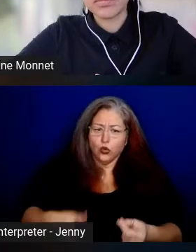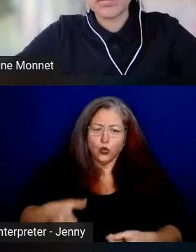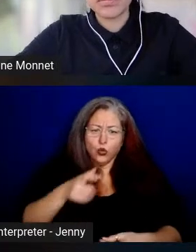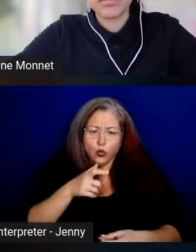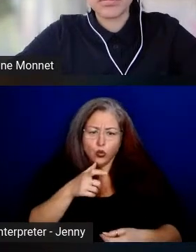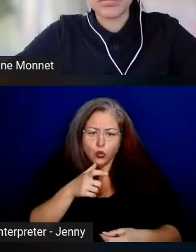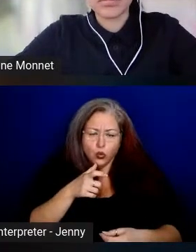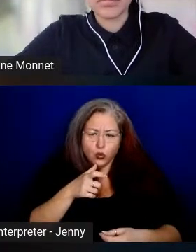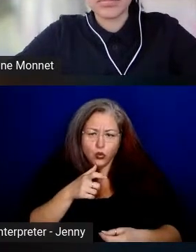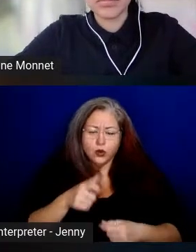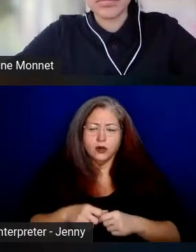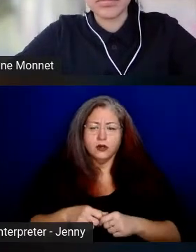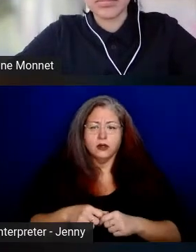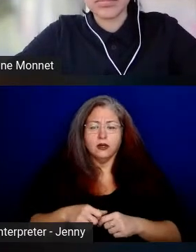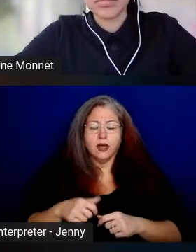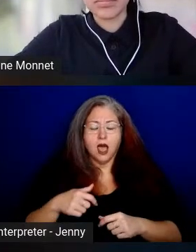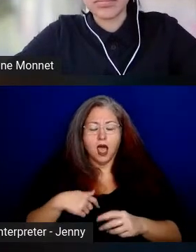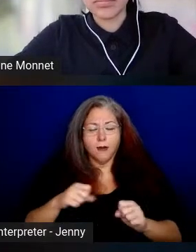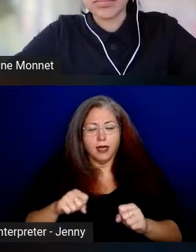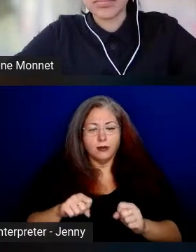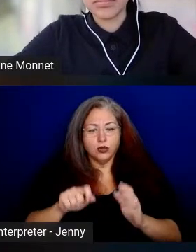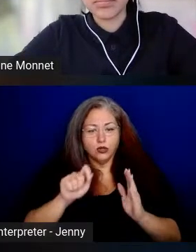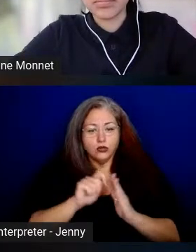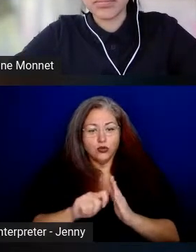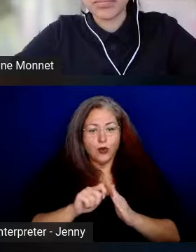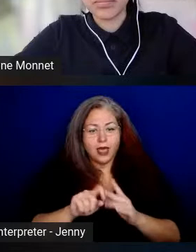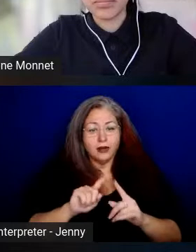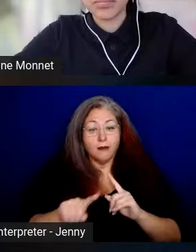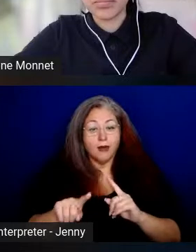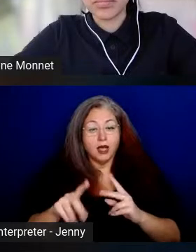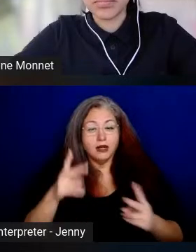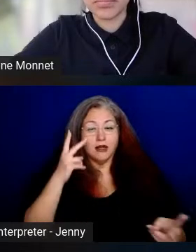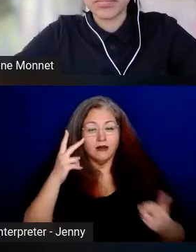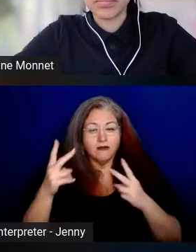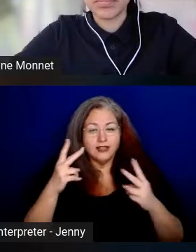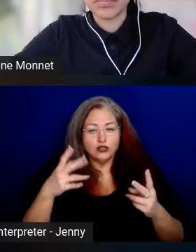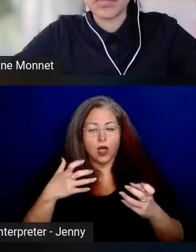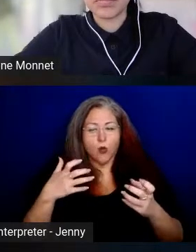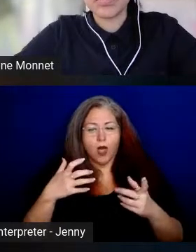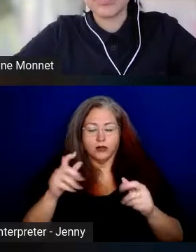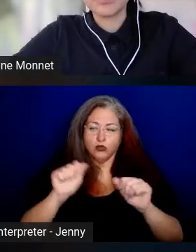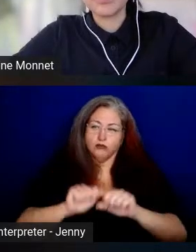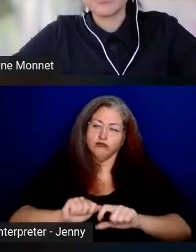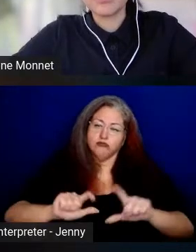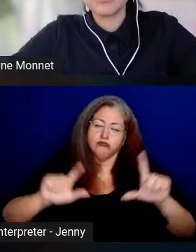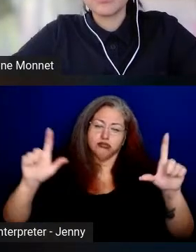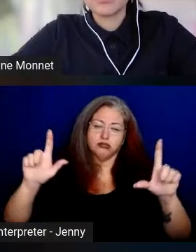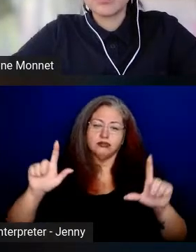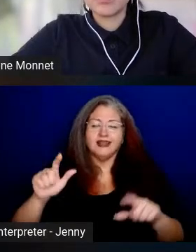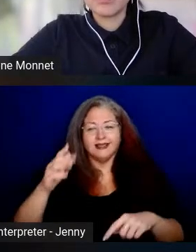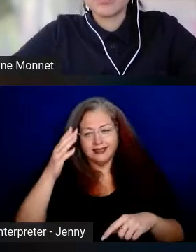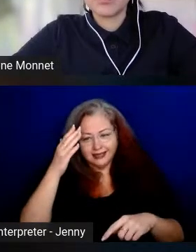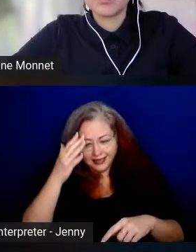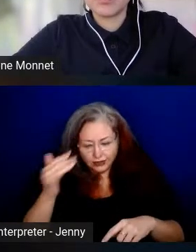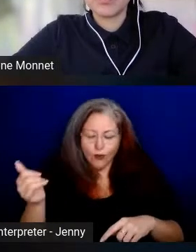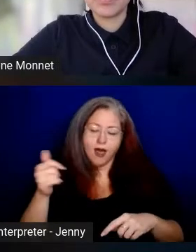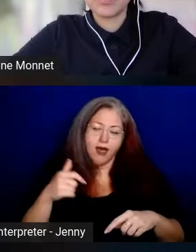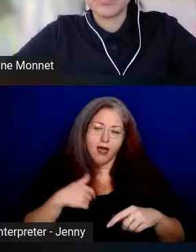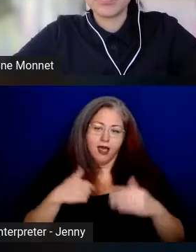to me, I could write about that, but visually I wanted to bring that. And that's why I went down